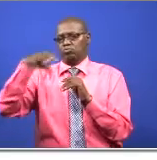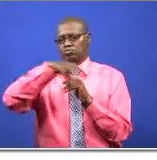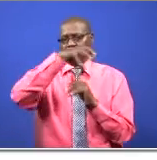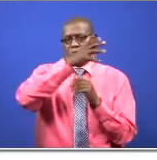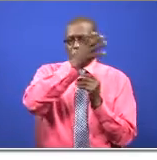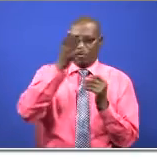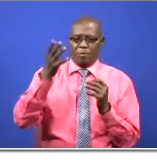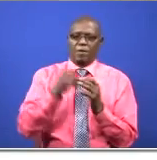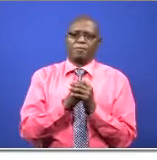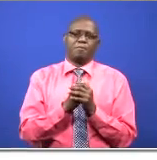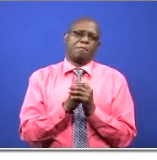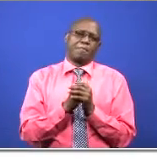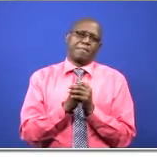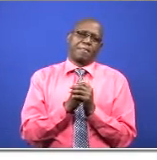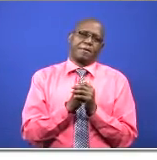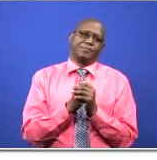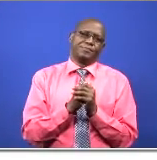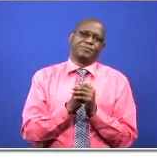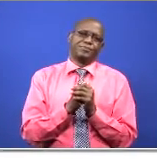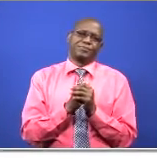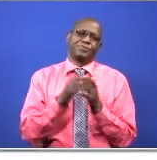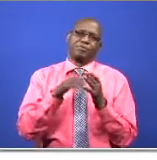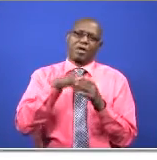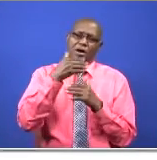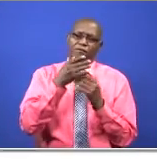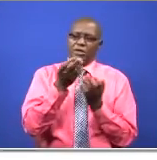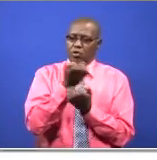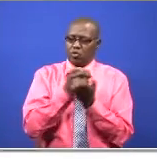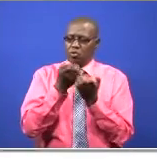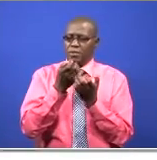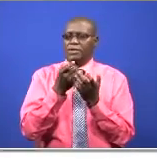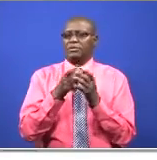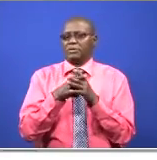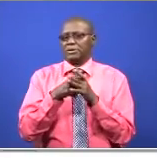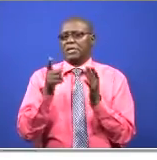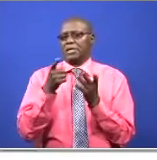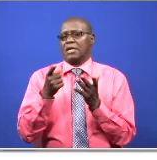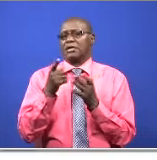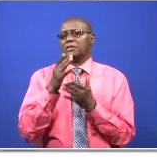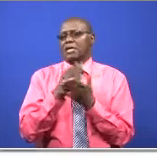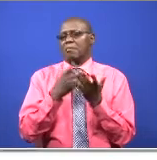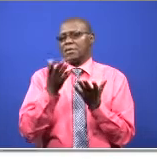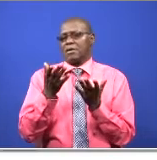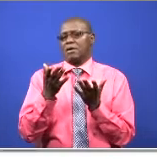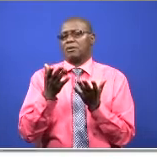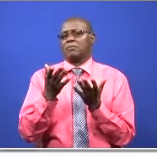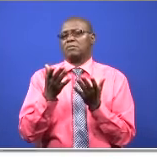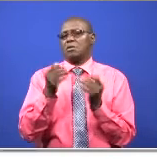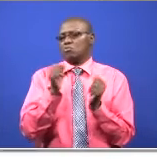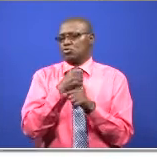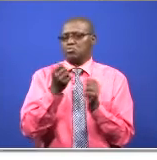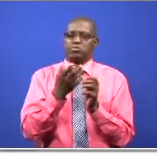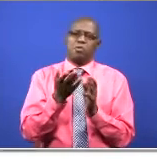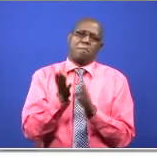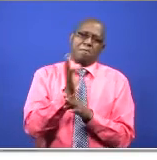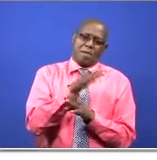some closed shop, that even after economy started picking up, some of them are not able to revive themselves and get back to